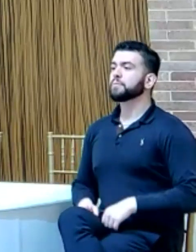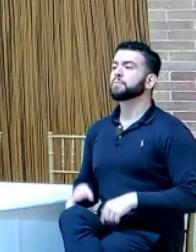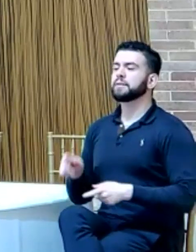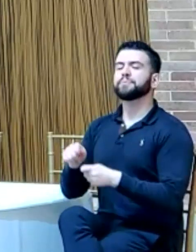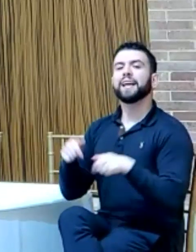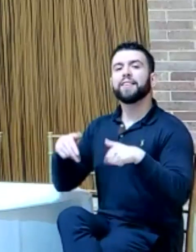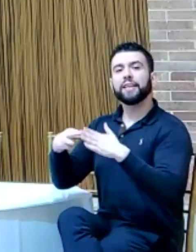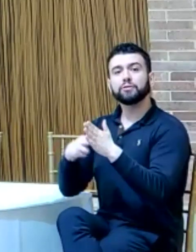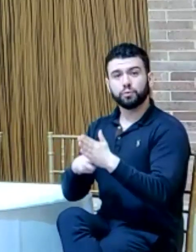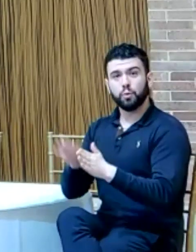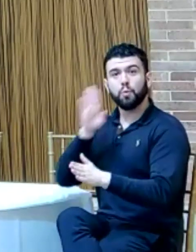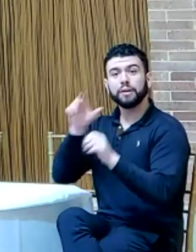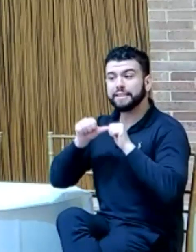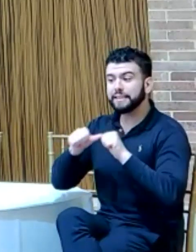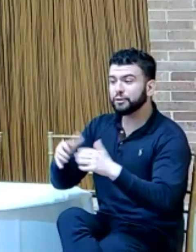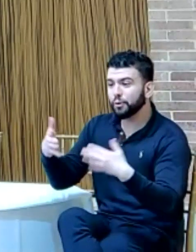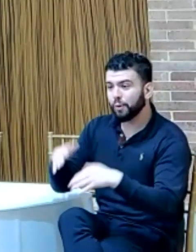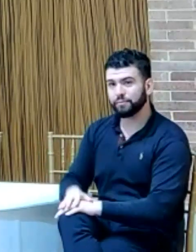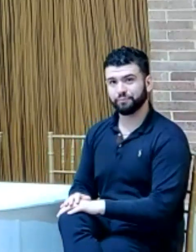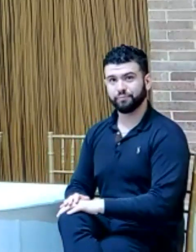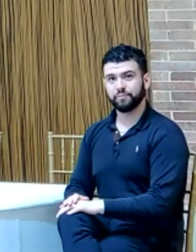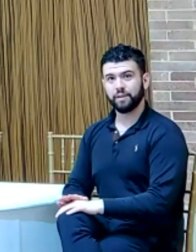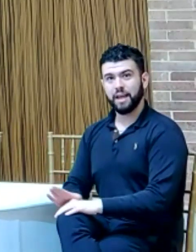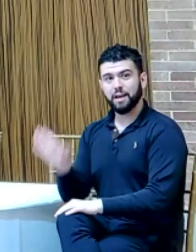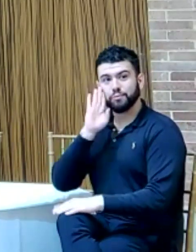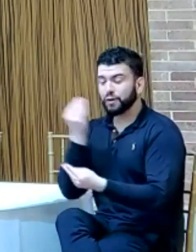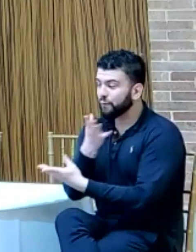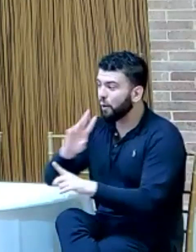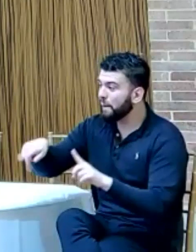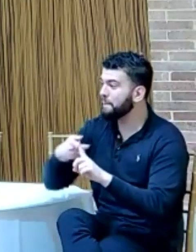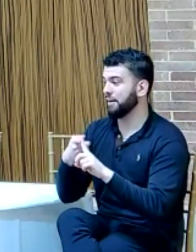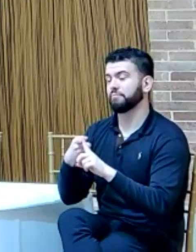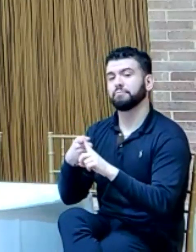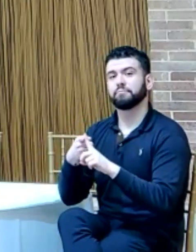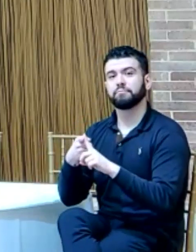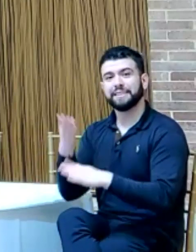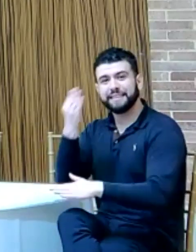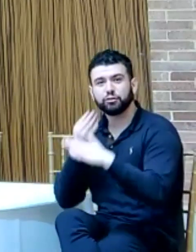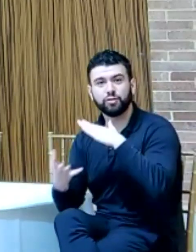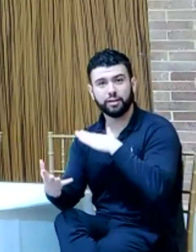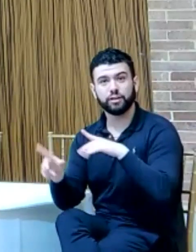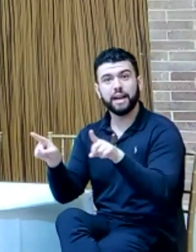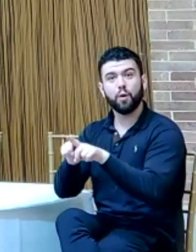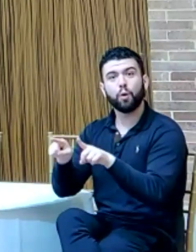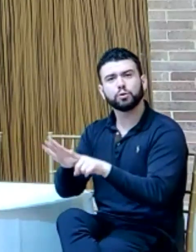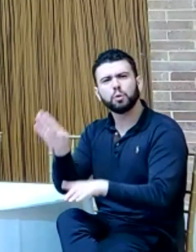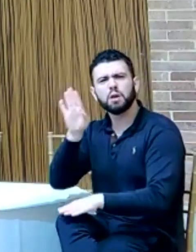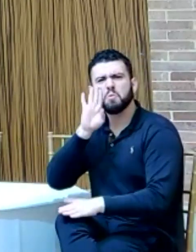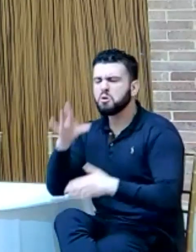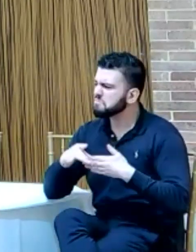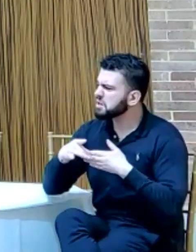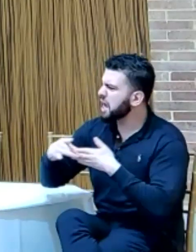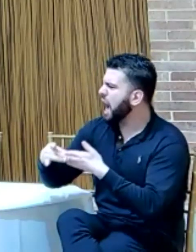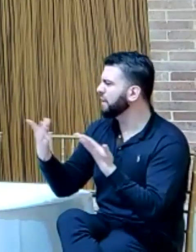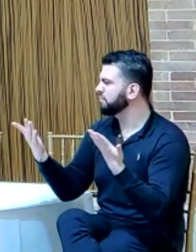to afford discretion to phas and assisted housing owners while providing Direction and adopting and implementing